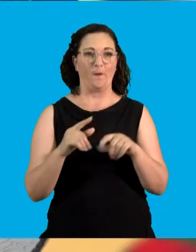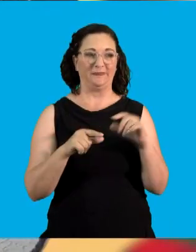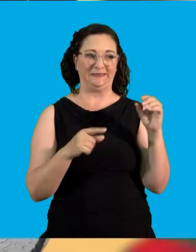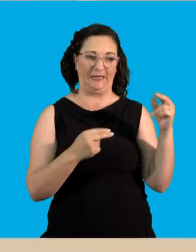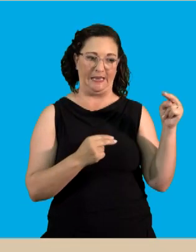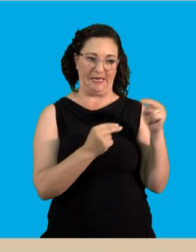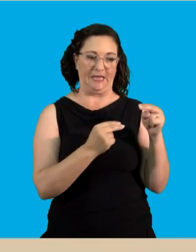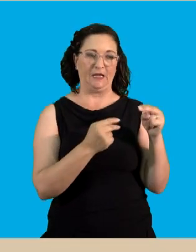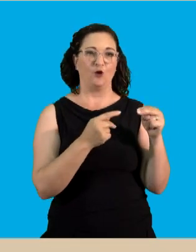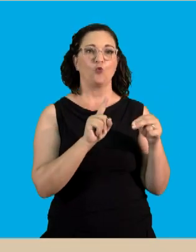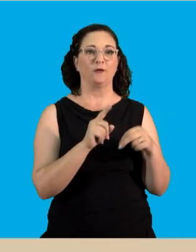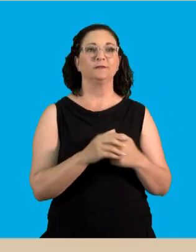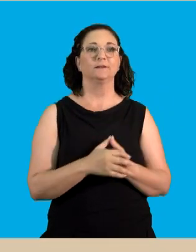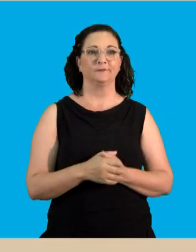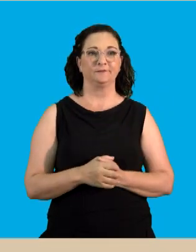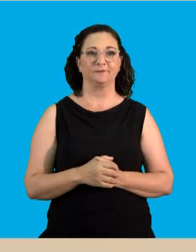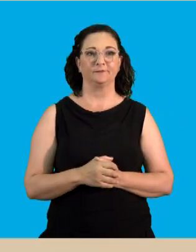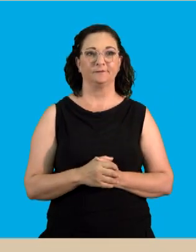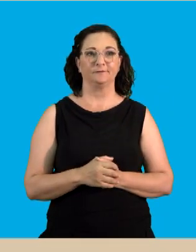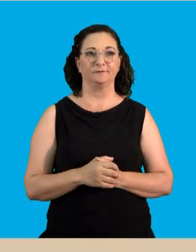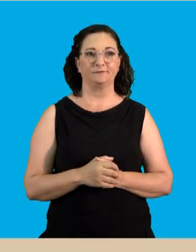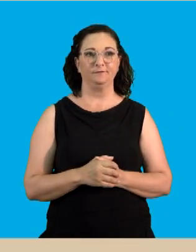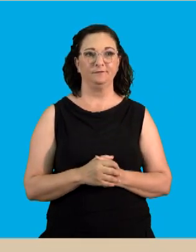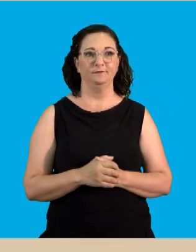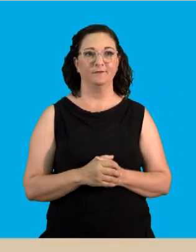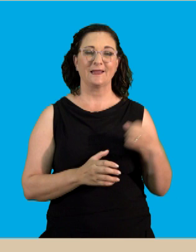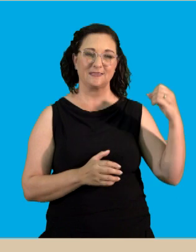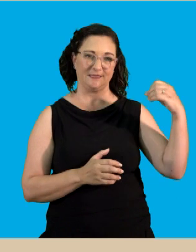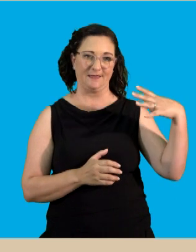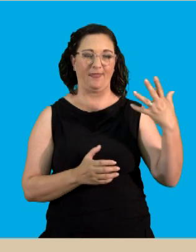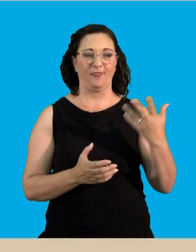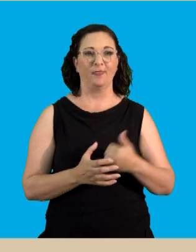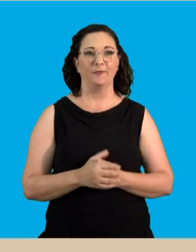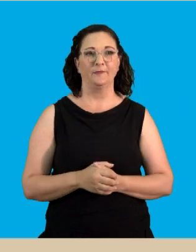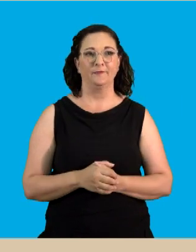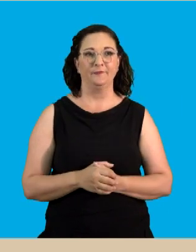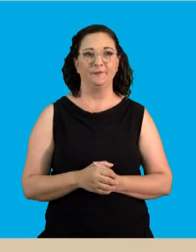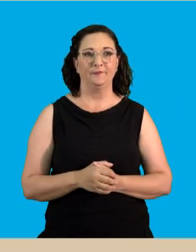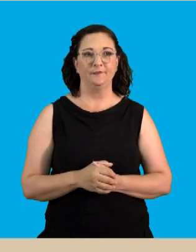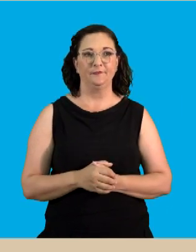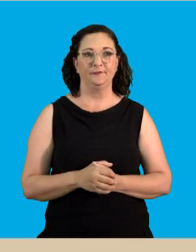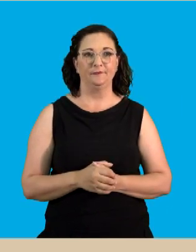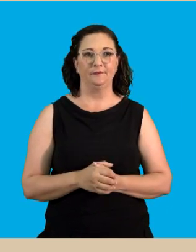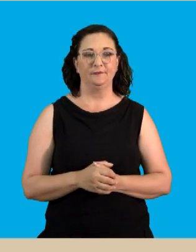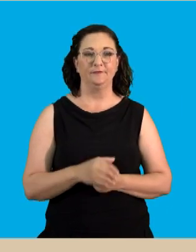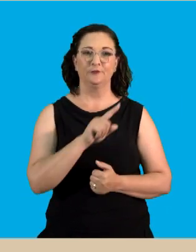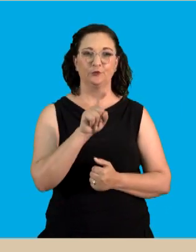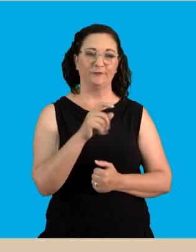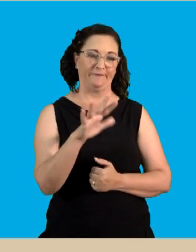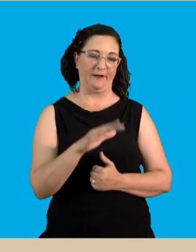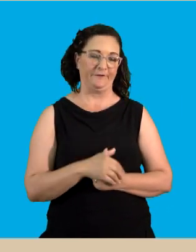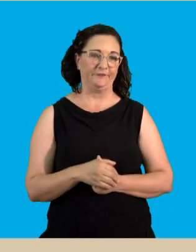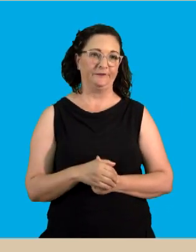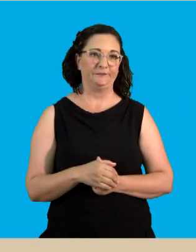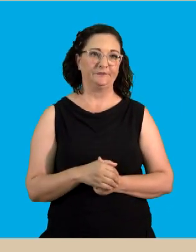star. Okay, so we're gonna write the nearest star to Earth is the sun. All right, now let's